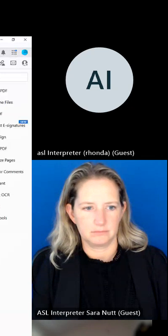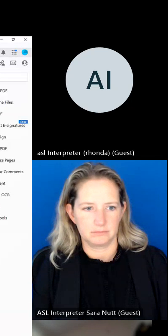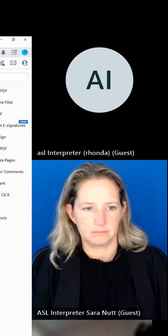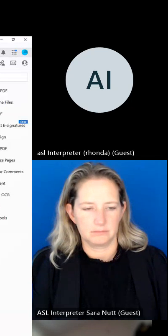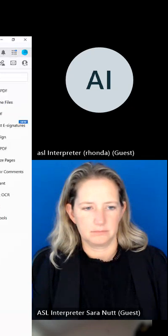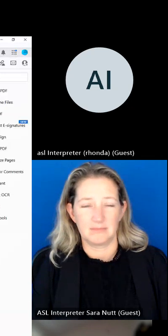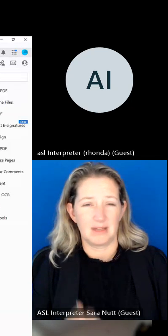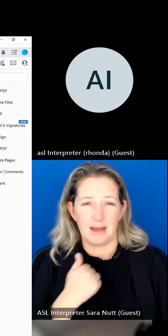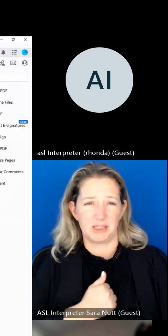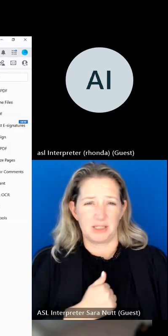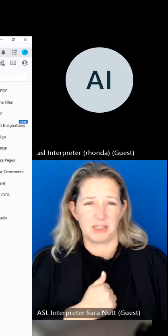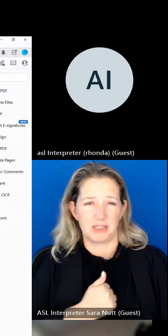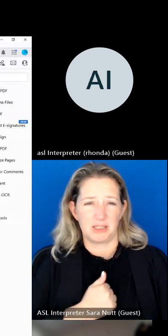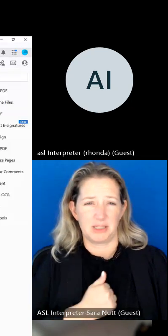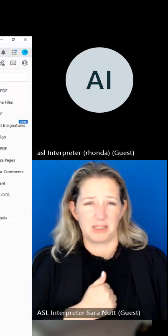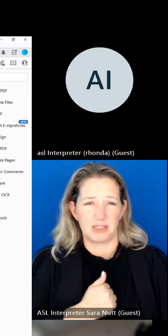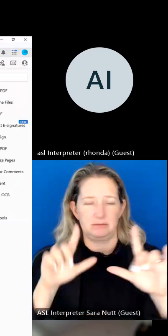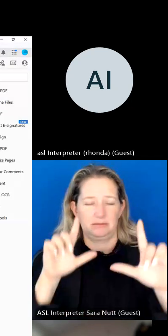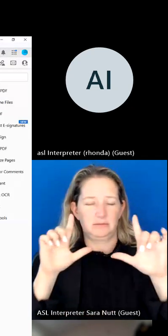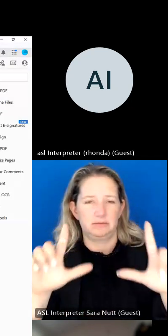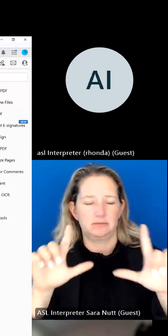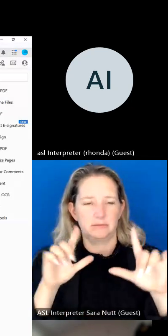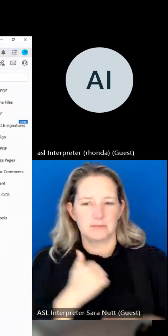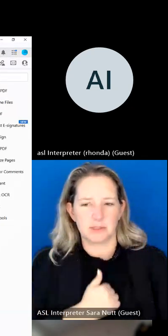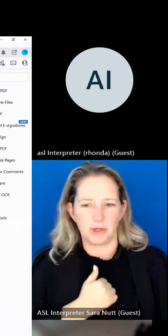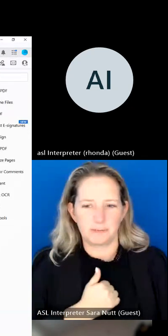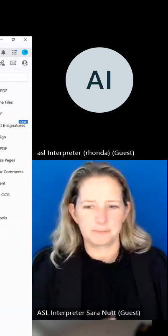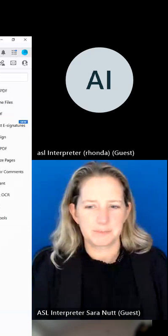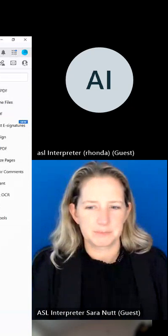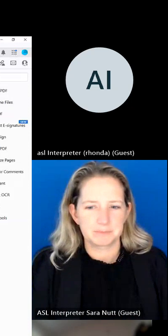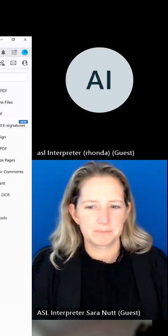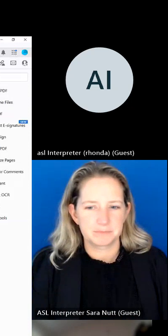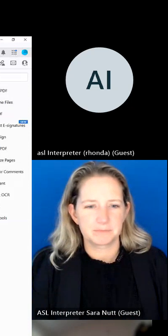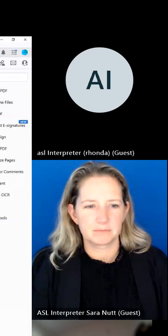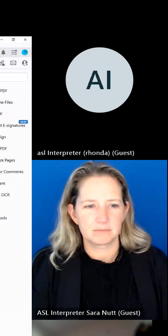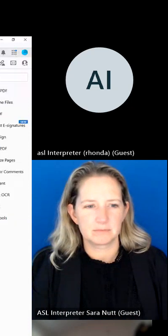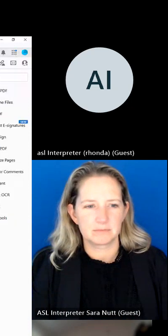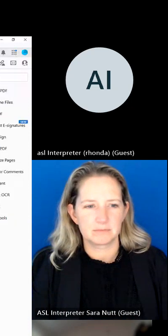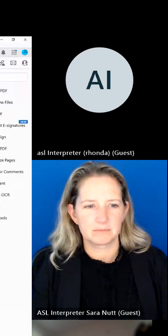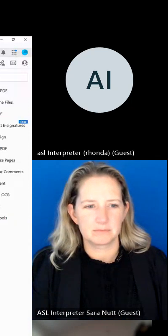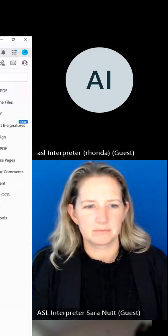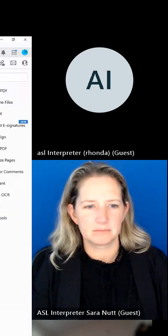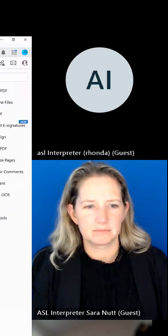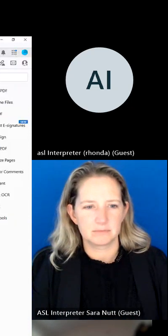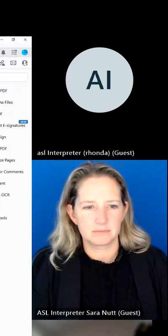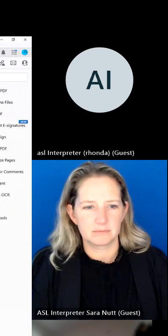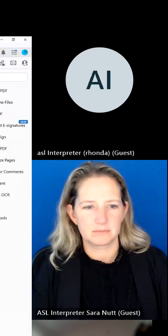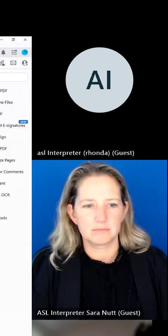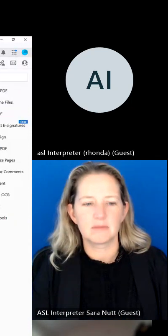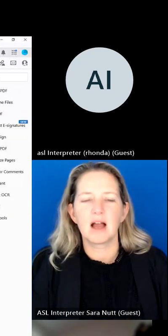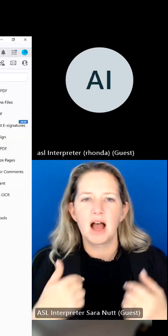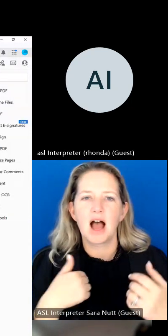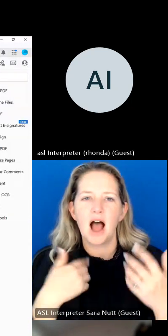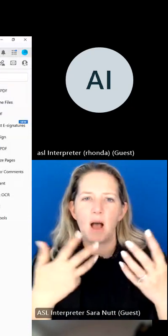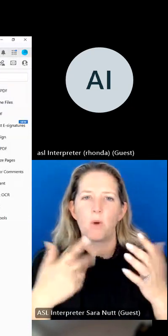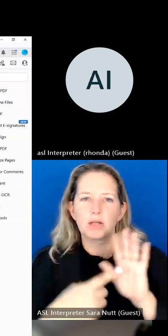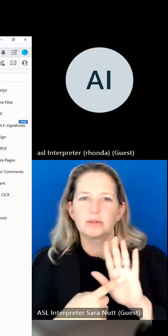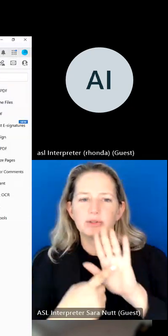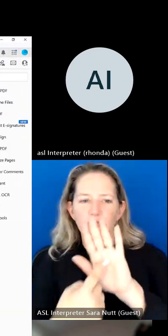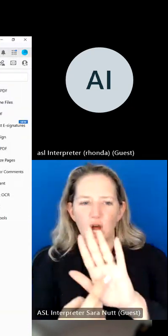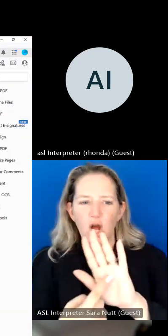Sorry about this. But then what I wanted to show you, and I can't, is here, like each down here, you can